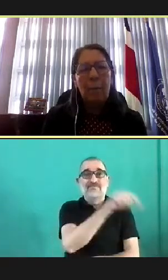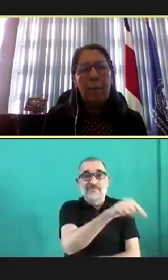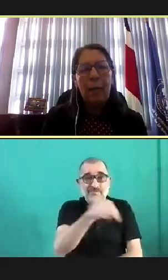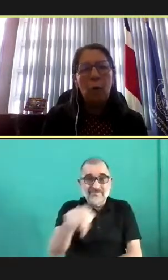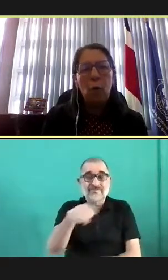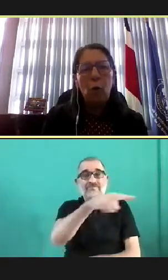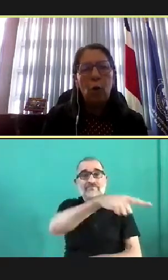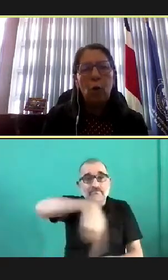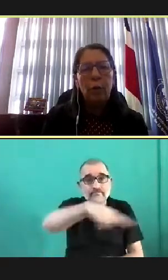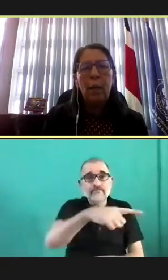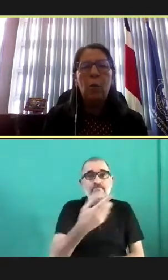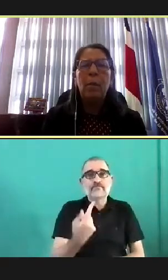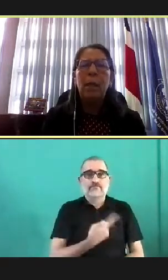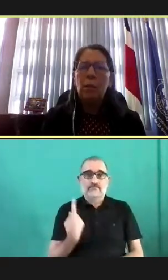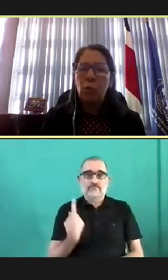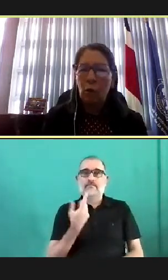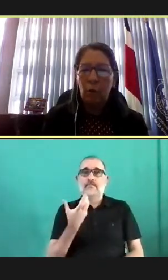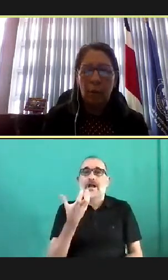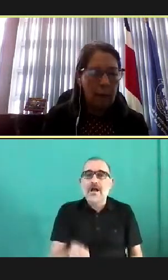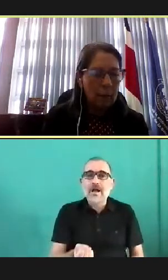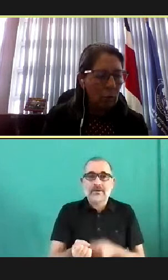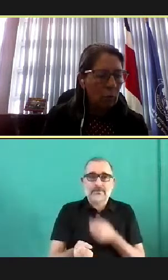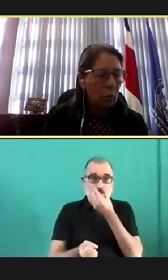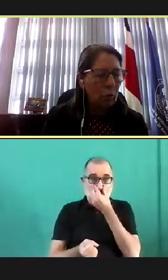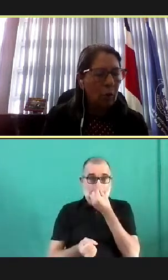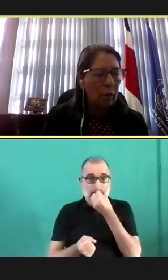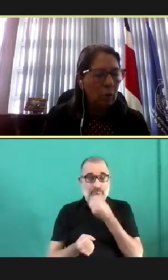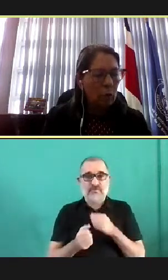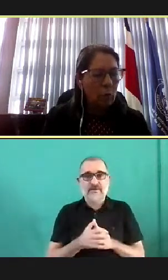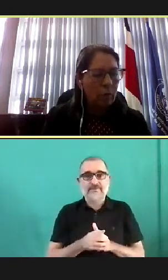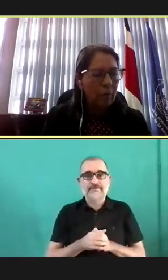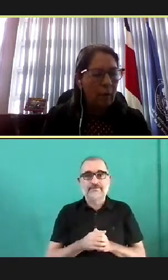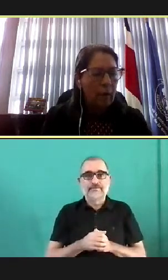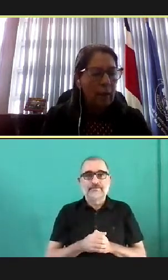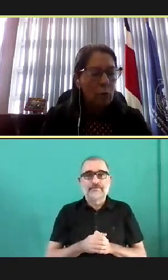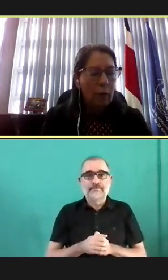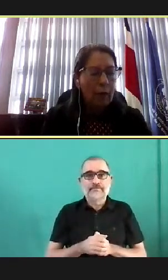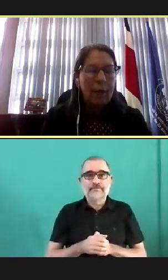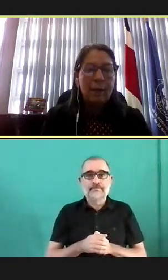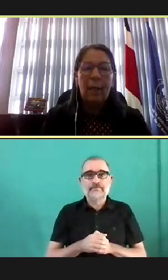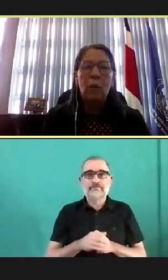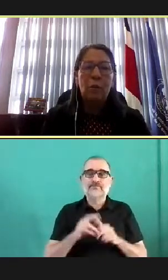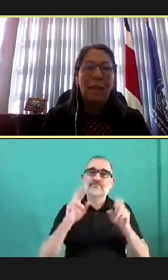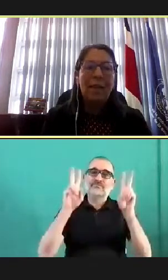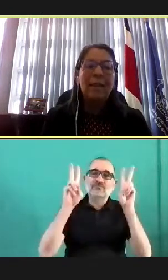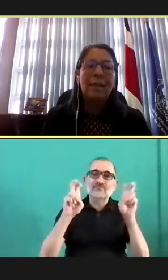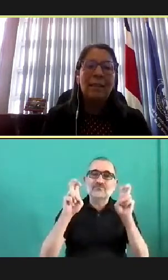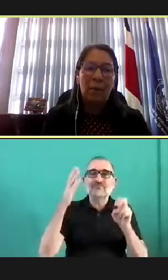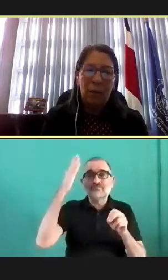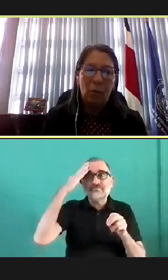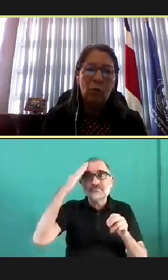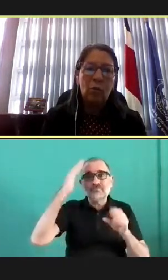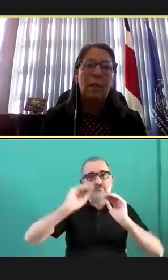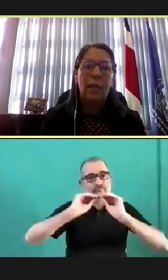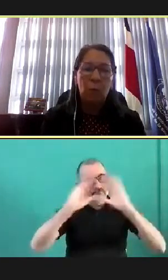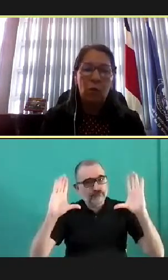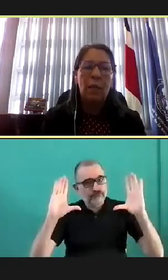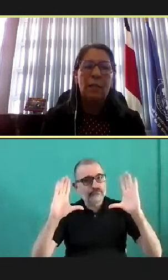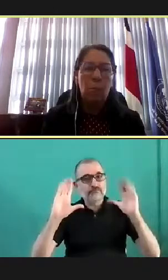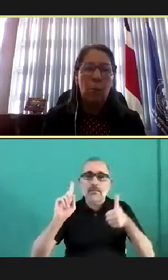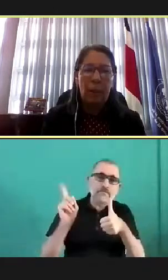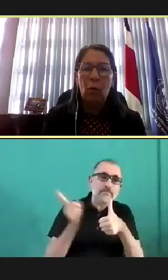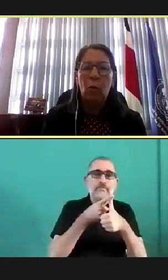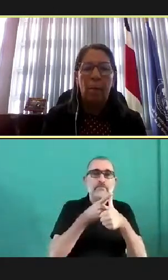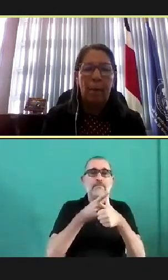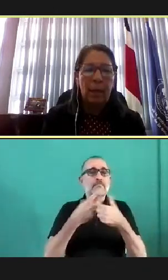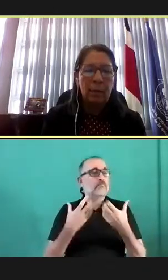you have the comprehensive first primary health support. But I think one of the